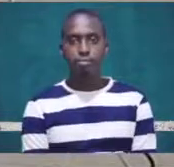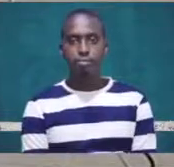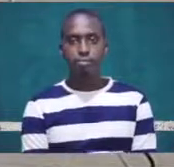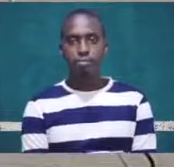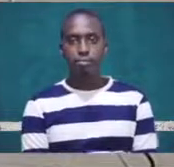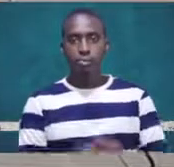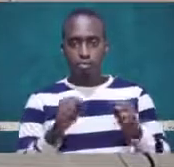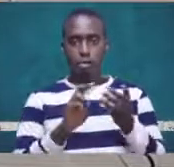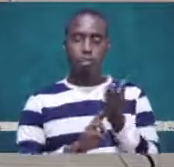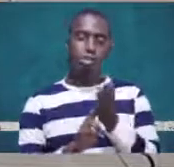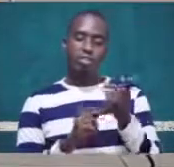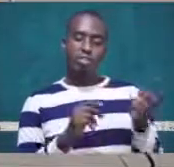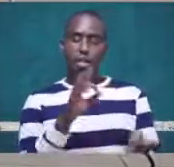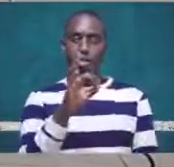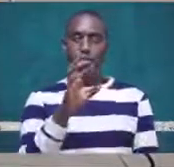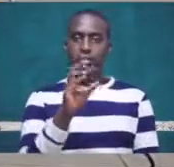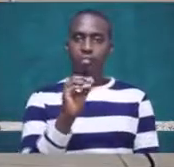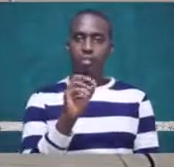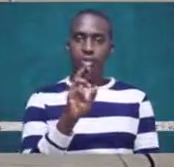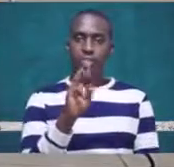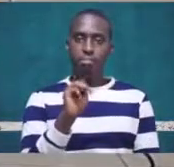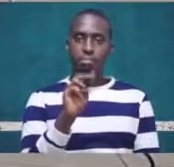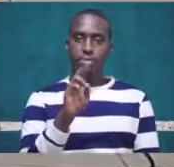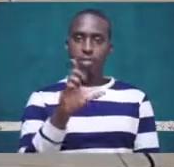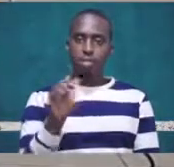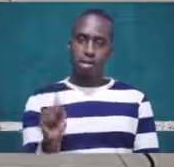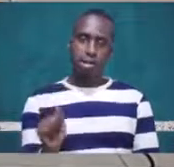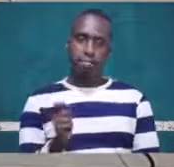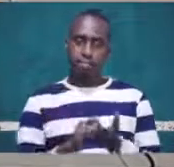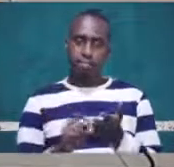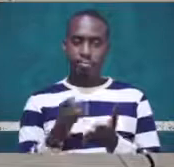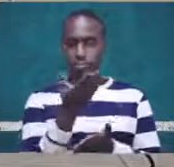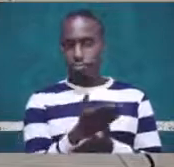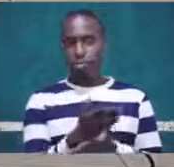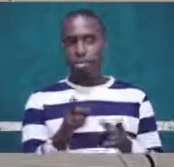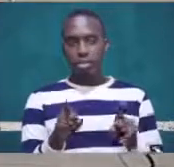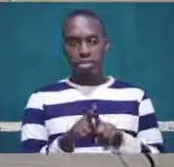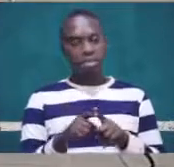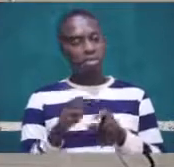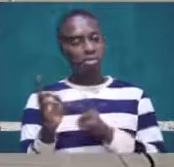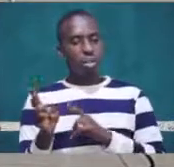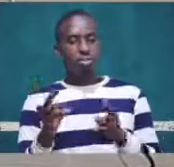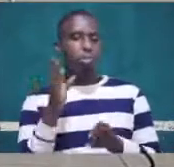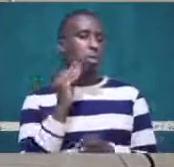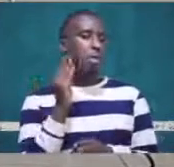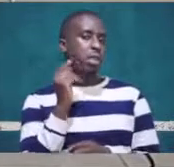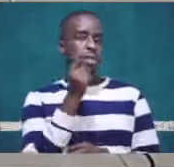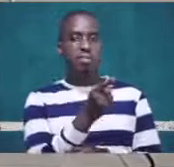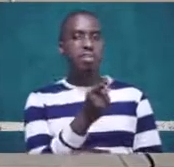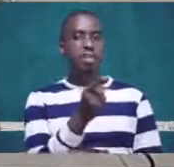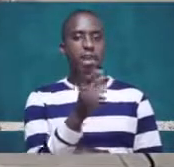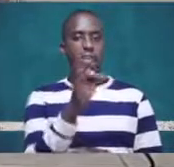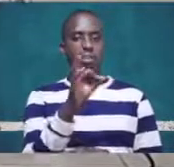to apply this formula as they are written on chalkboard, and you are familiar with this formula from senior